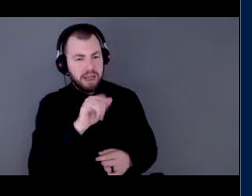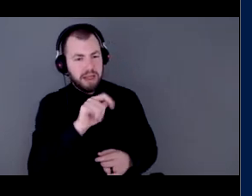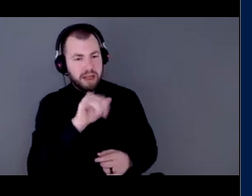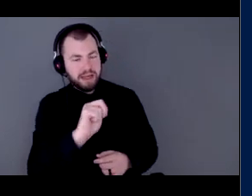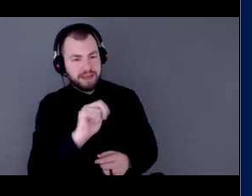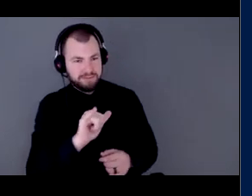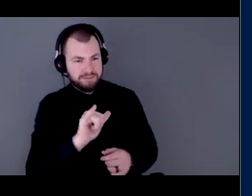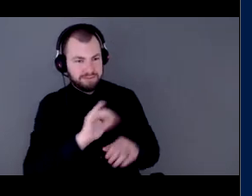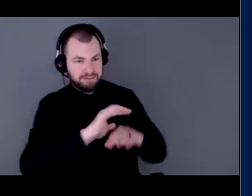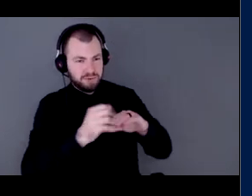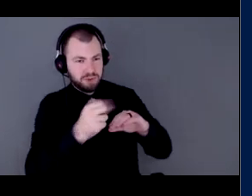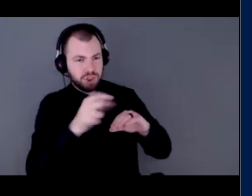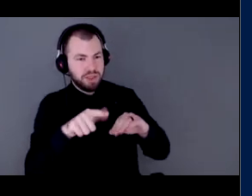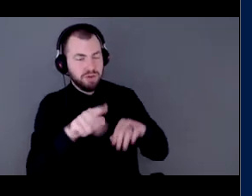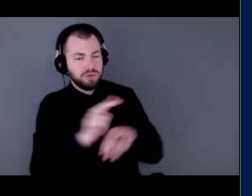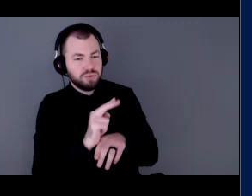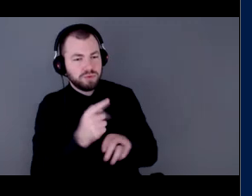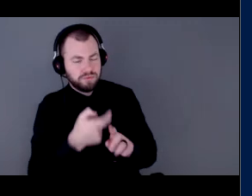coming from?